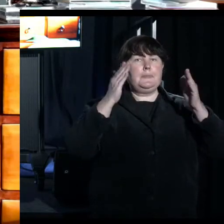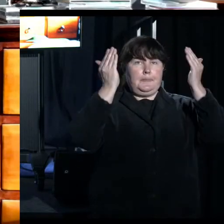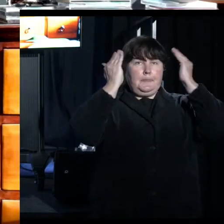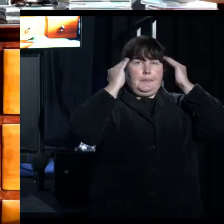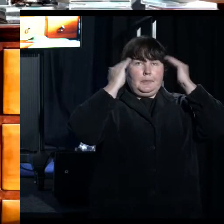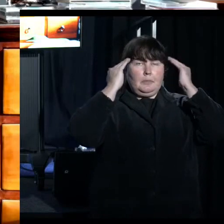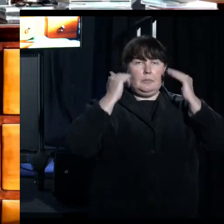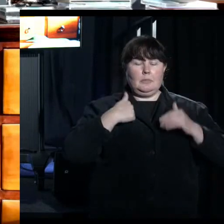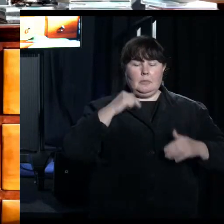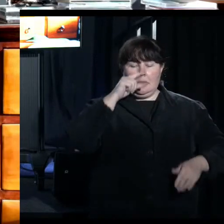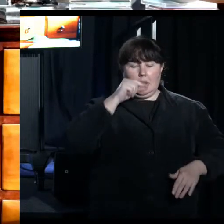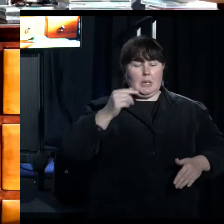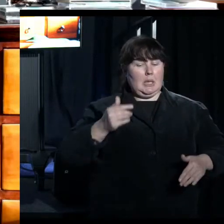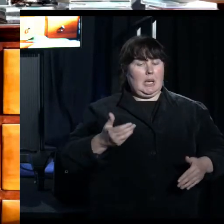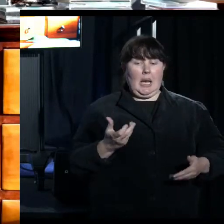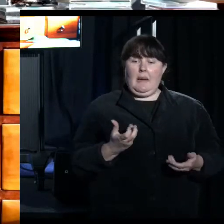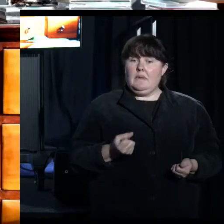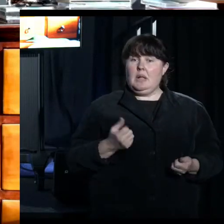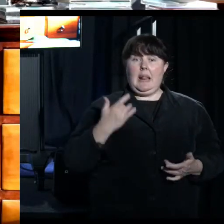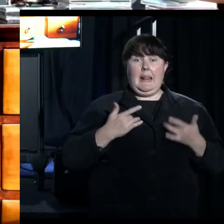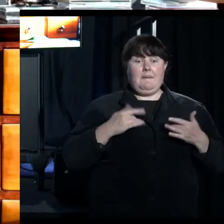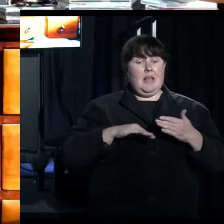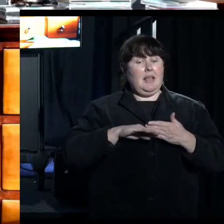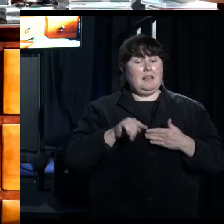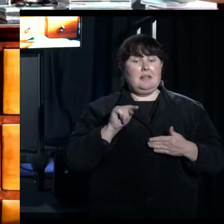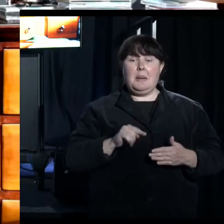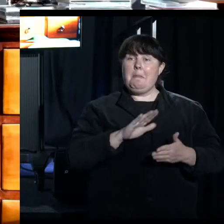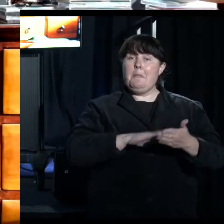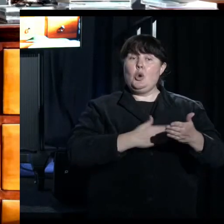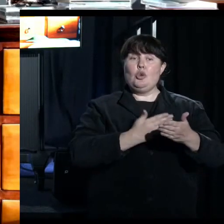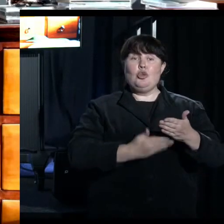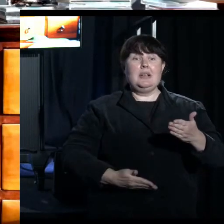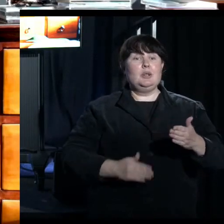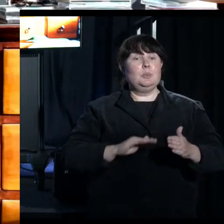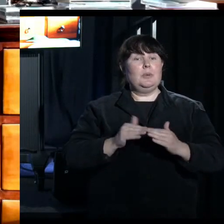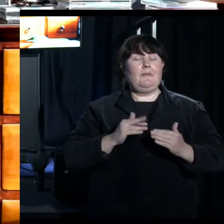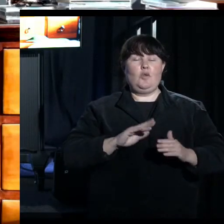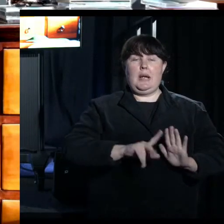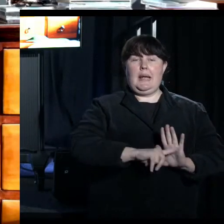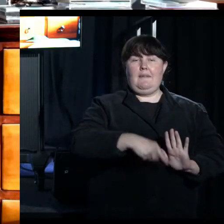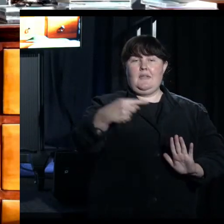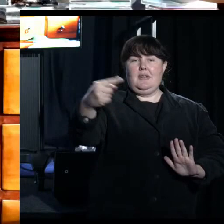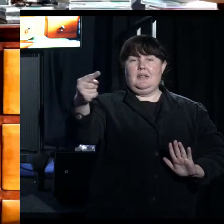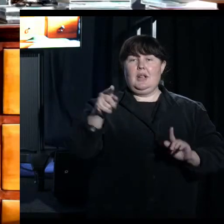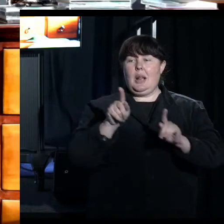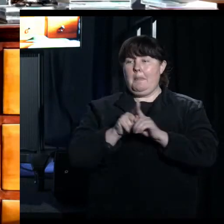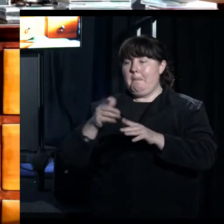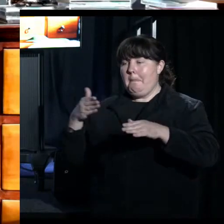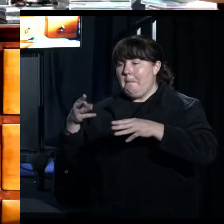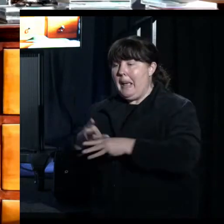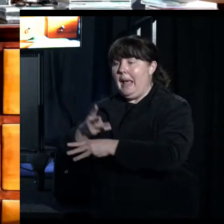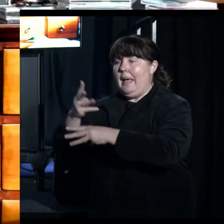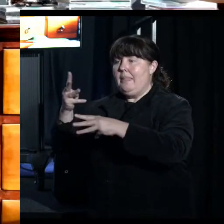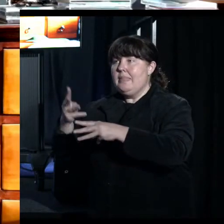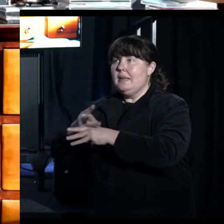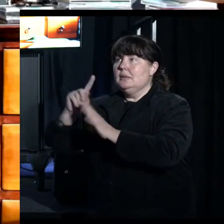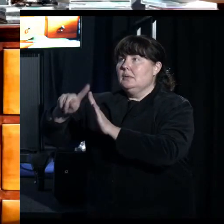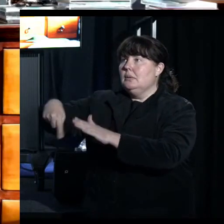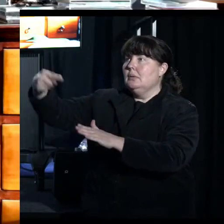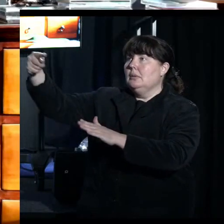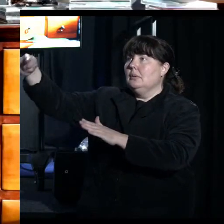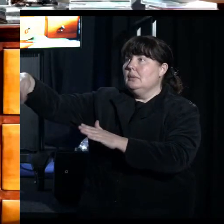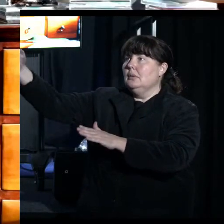think it only occupies the brain, and if they have to, the mouth.